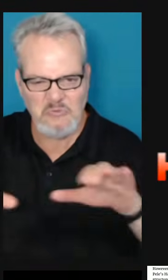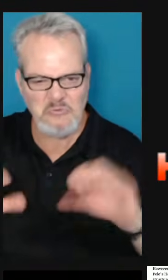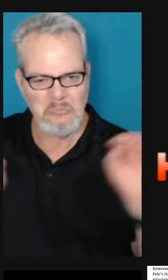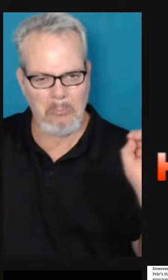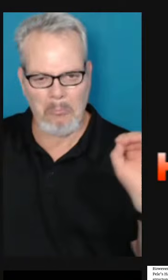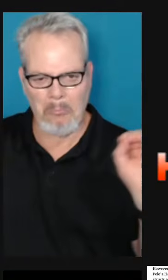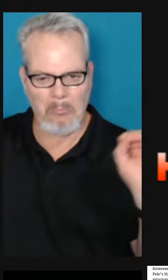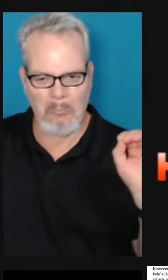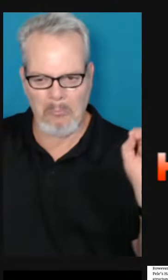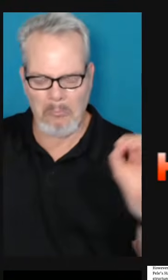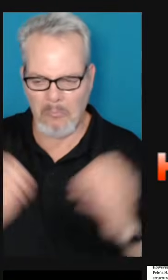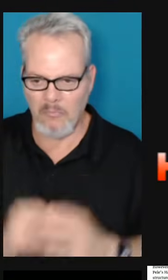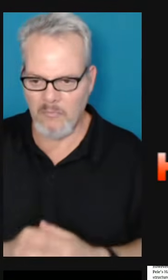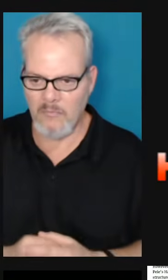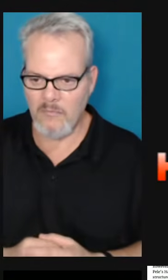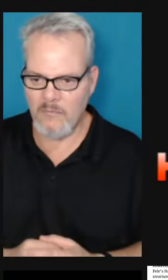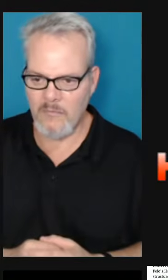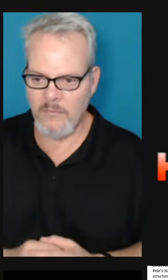right?